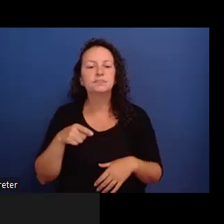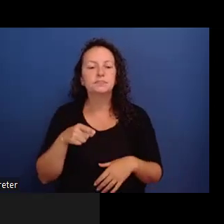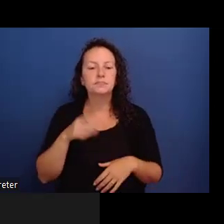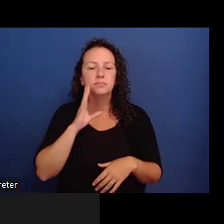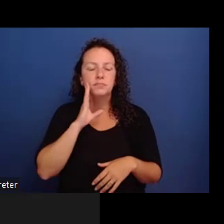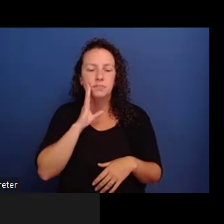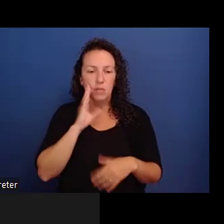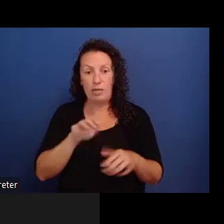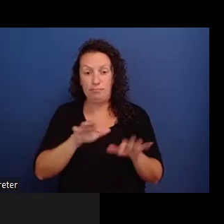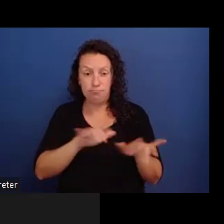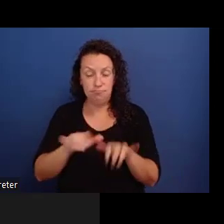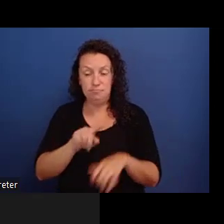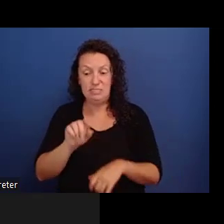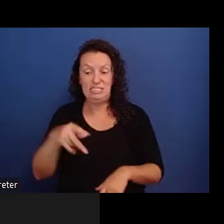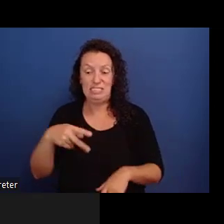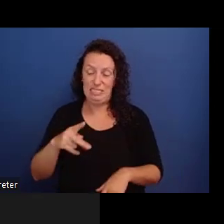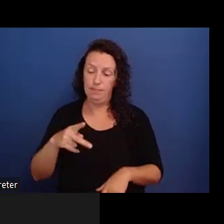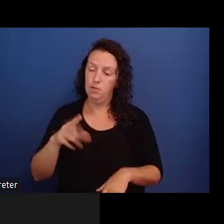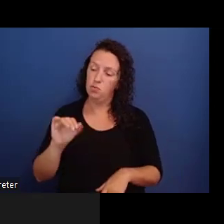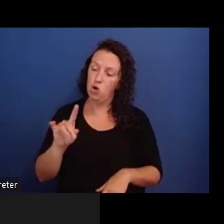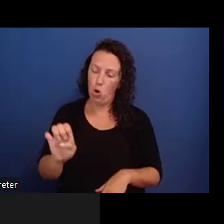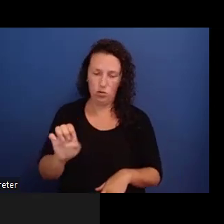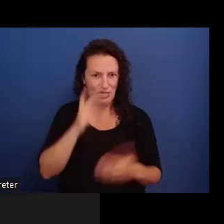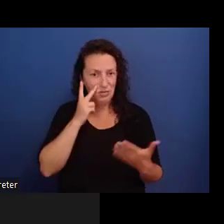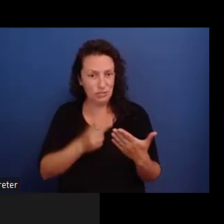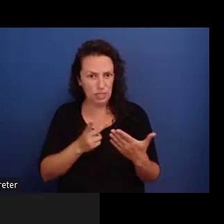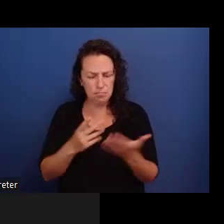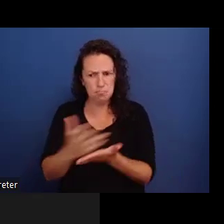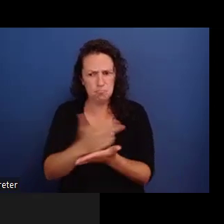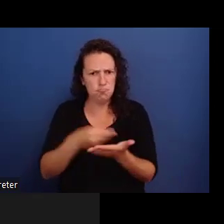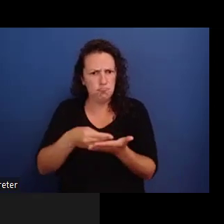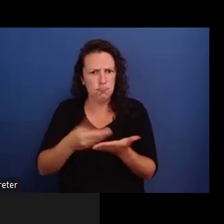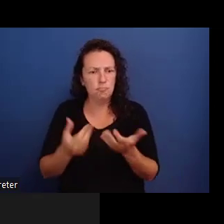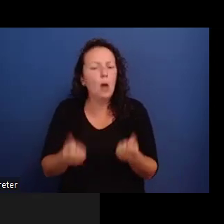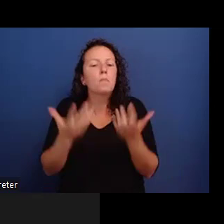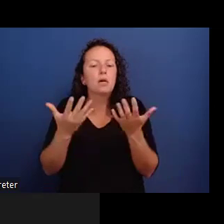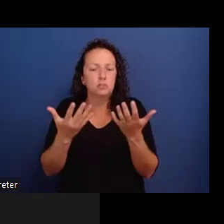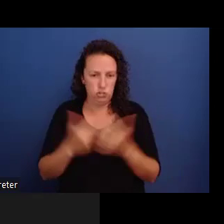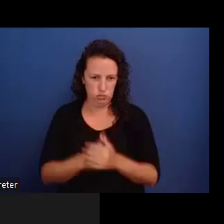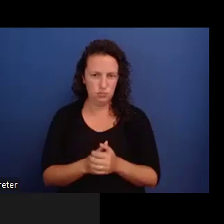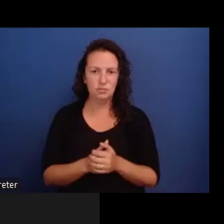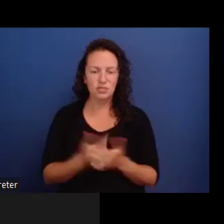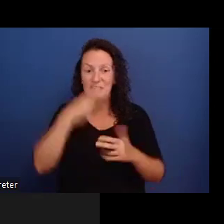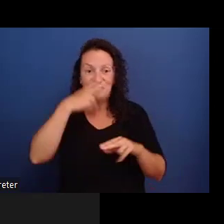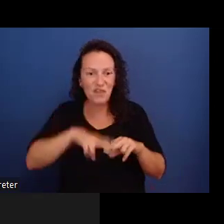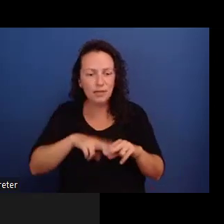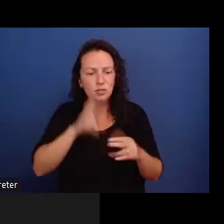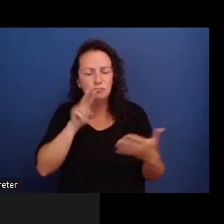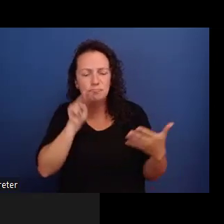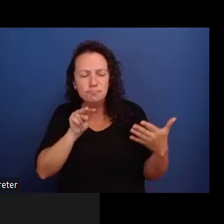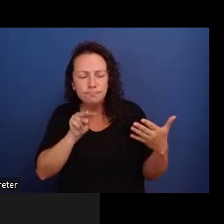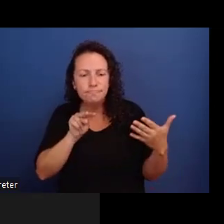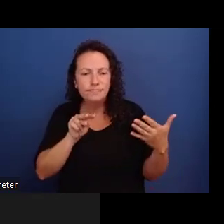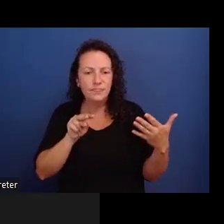it'll tell you what pay rate you're going to be making. So that gets to be fun to see that.